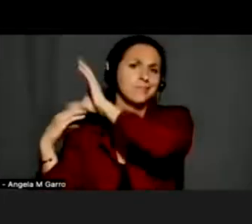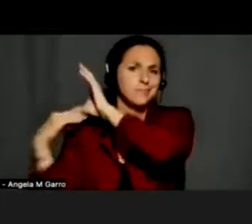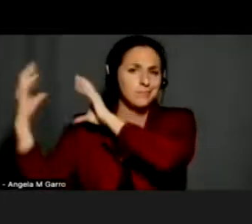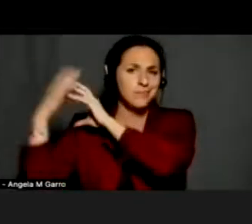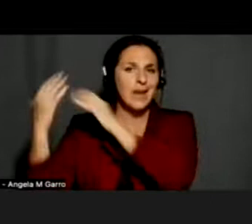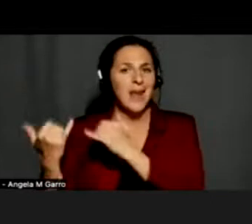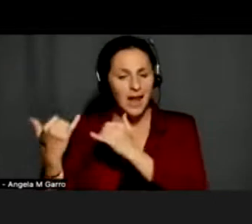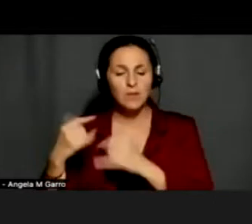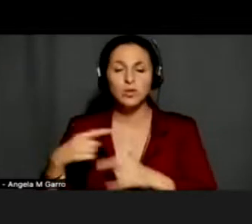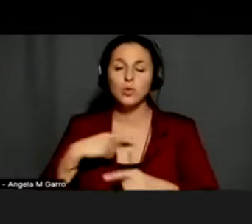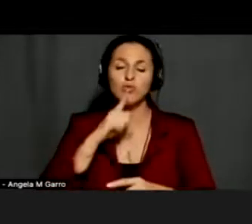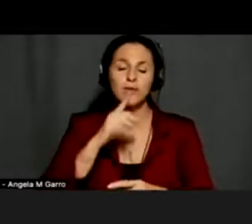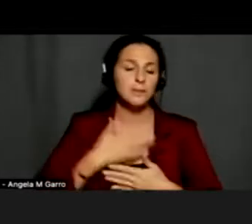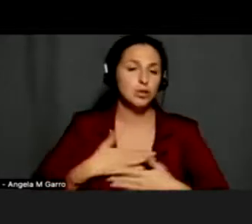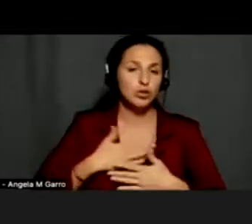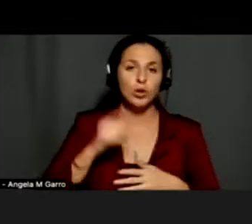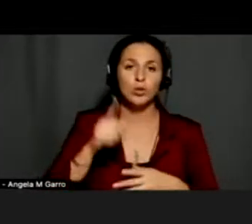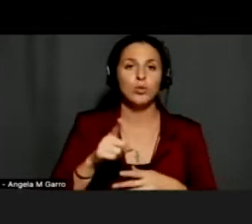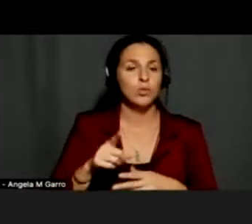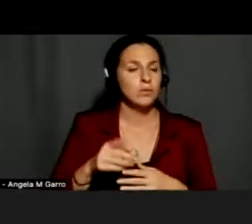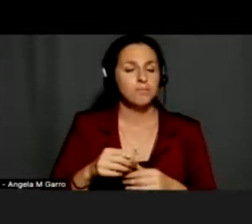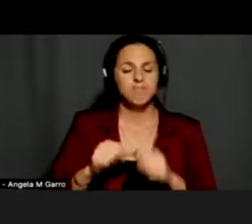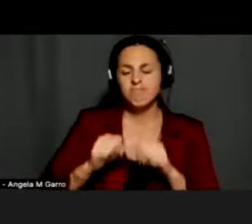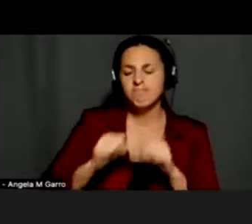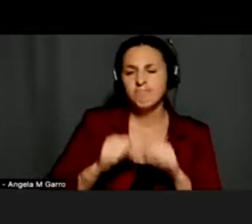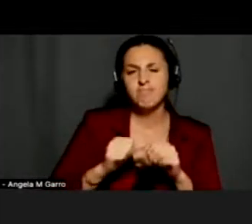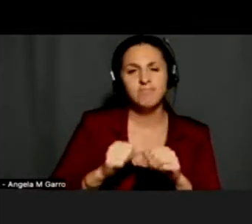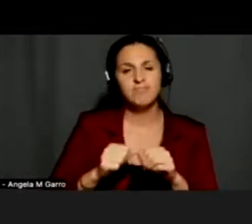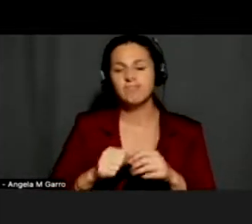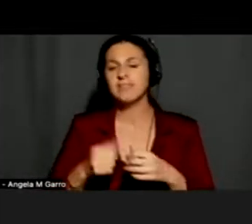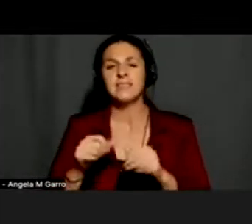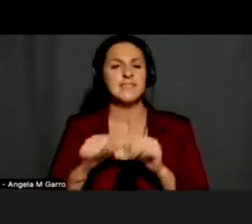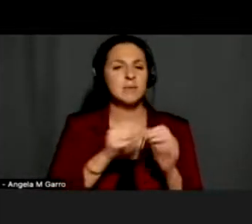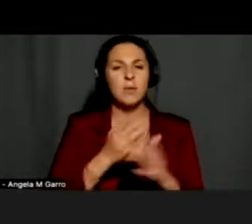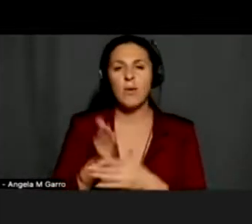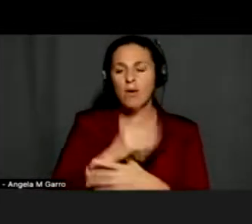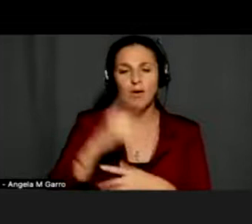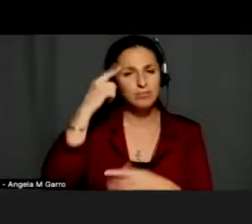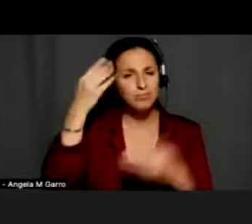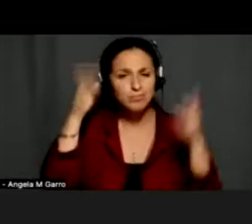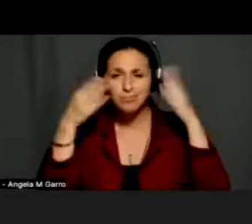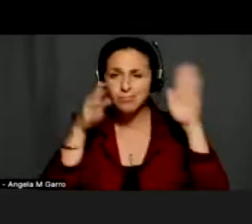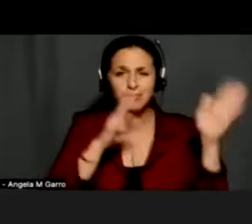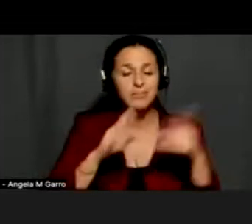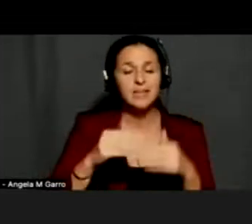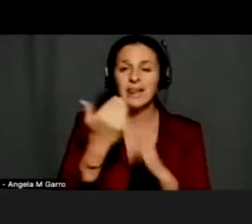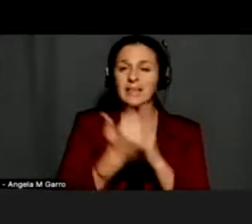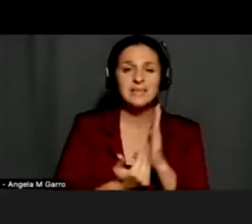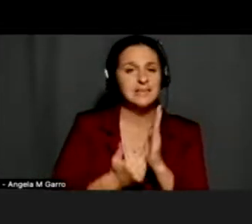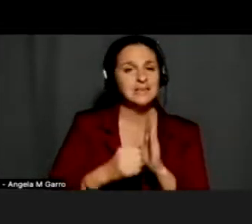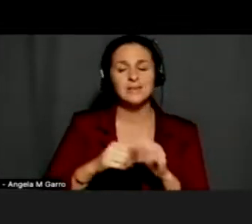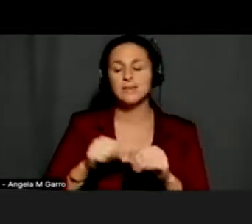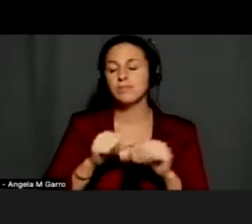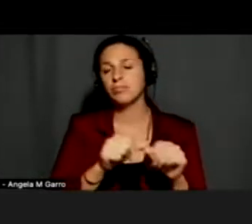the resilience and the dedication and the optimism and all of the list goes on and on and on.